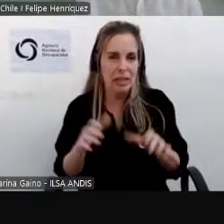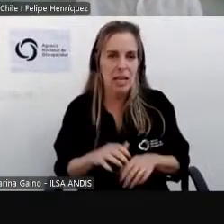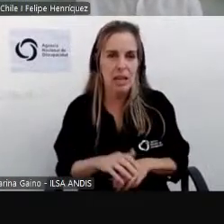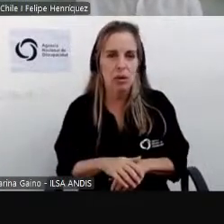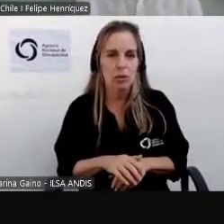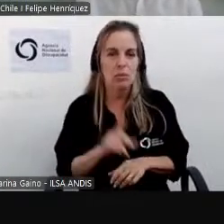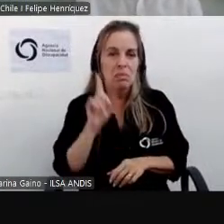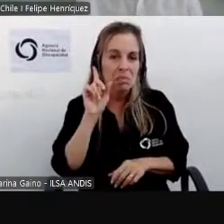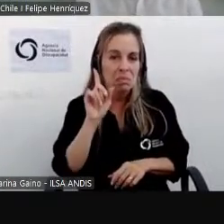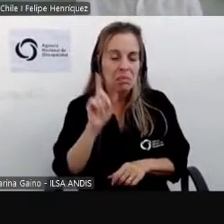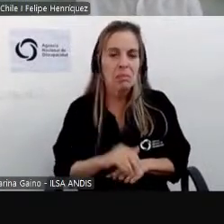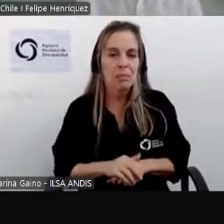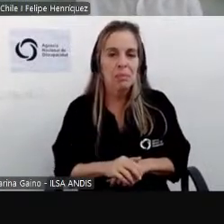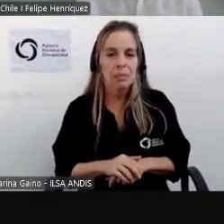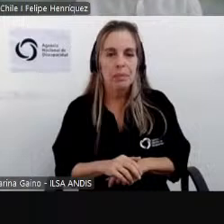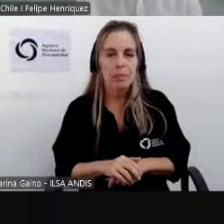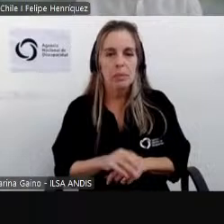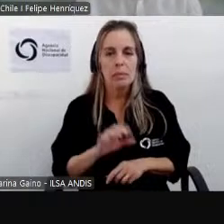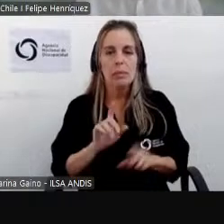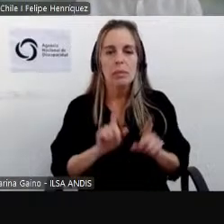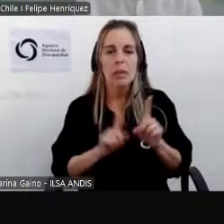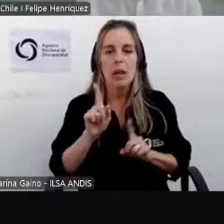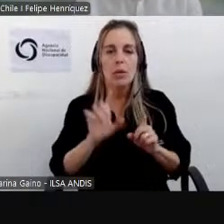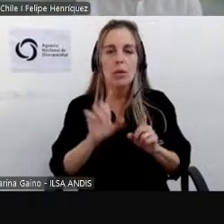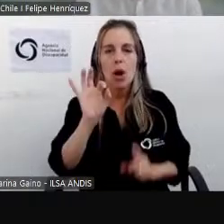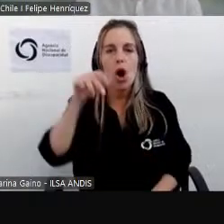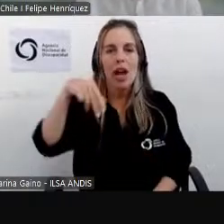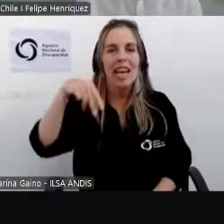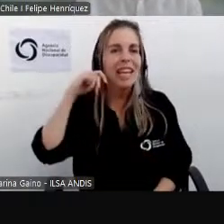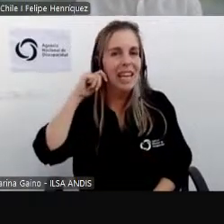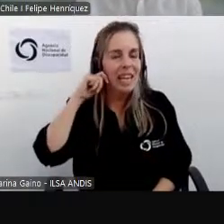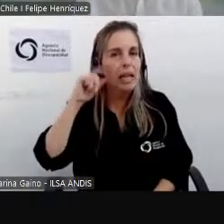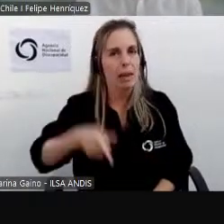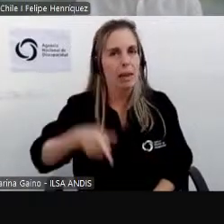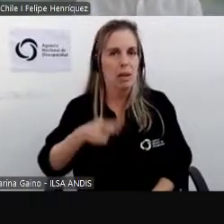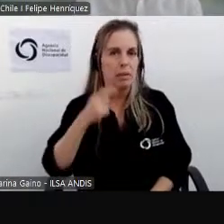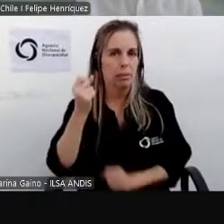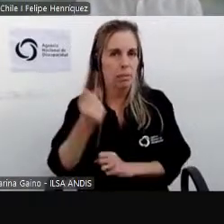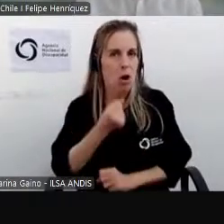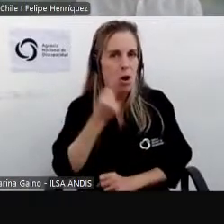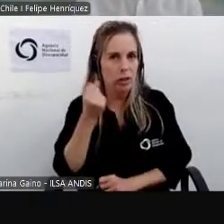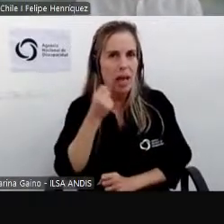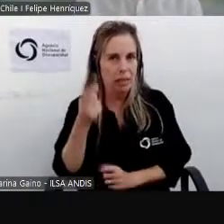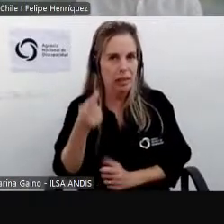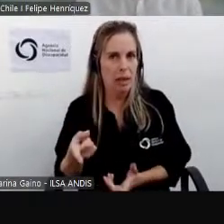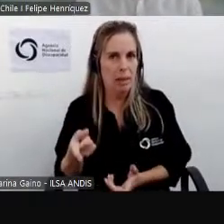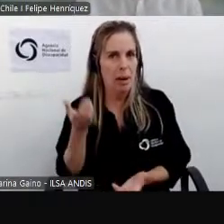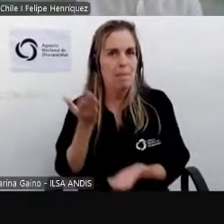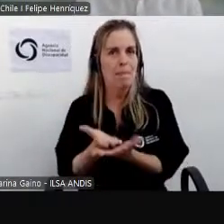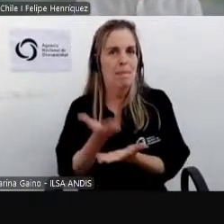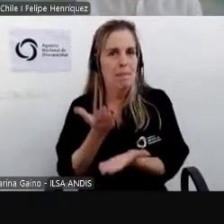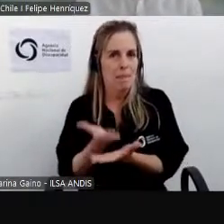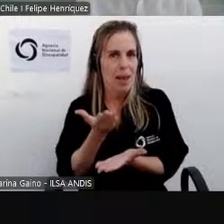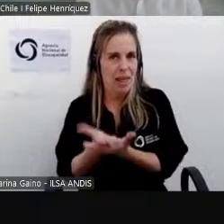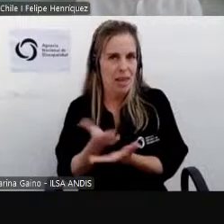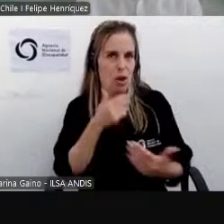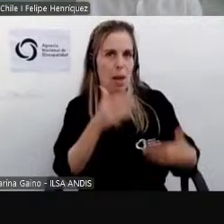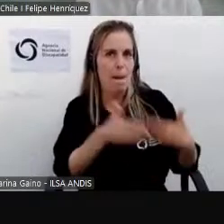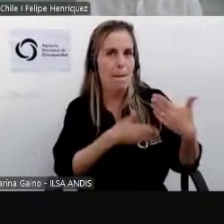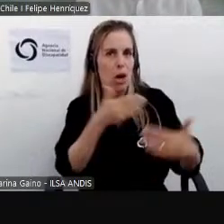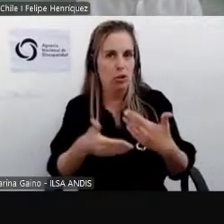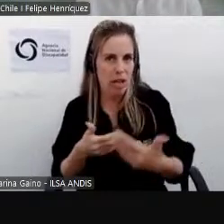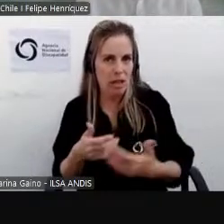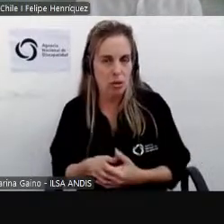statistics, except for the fact that in the global network, the NGOs play a very active role as